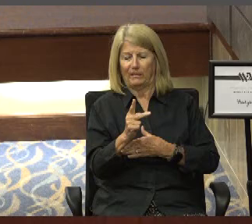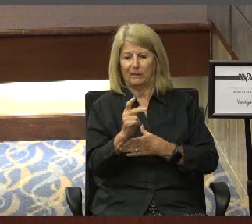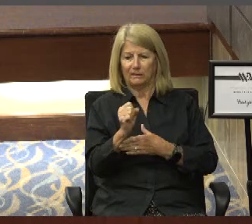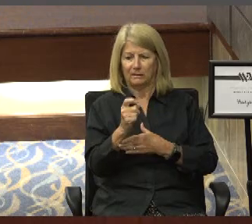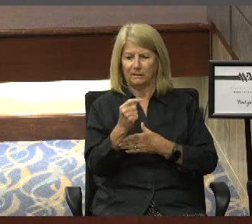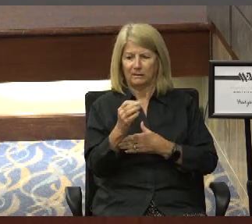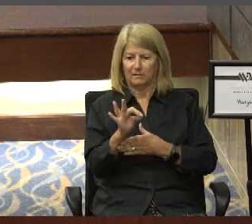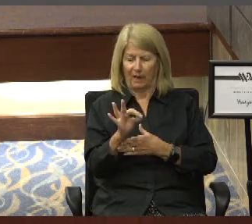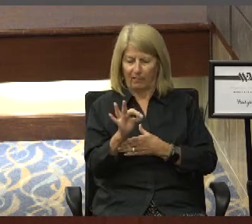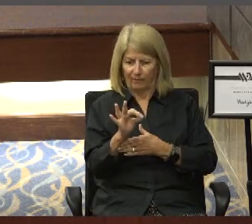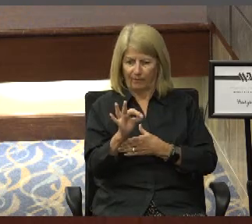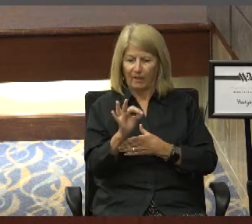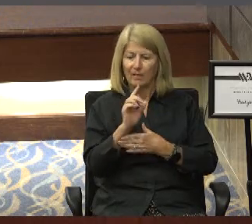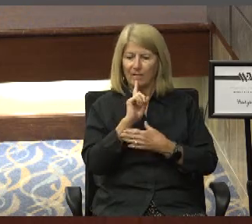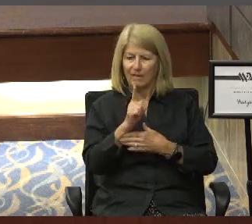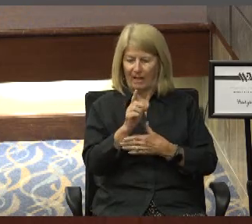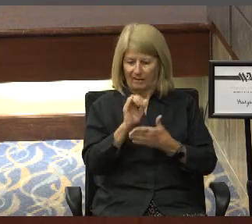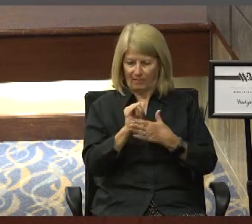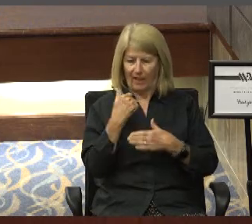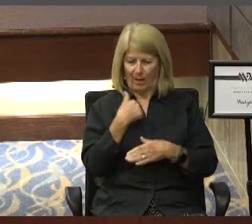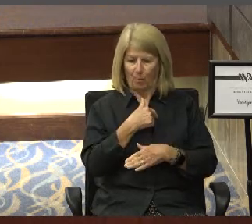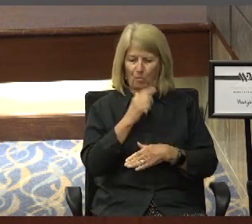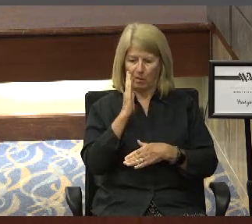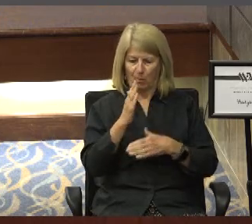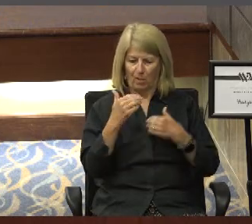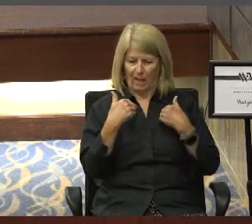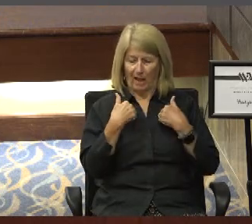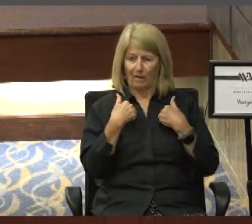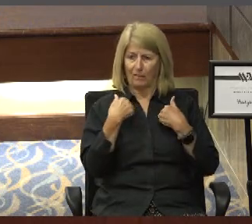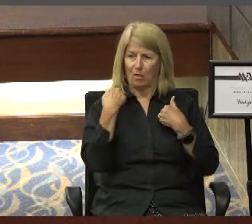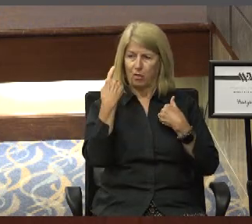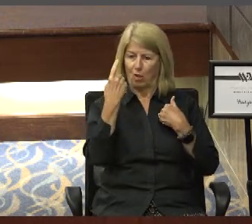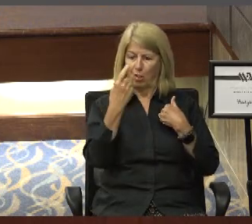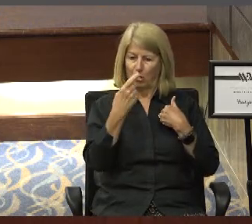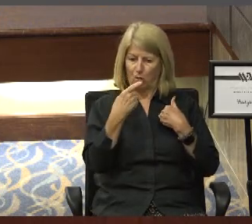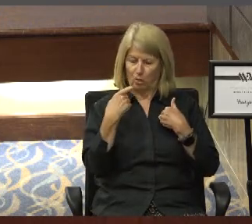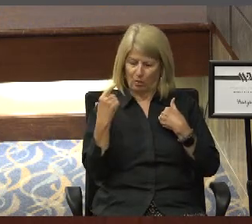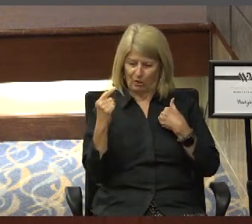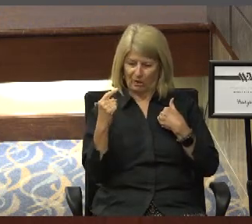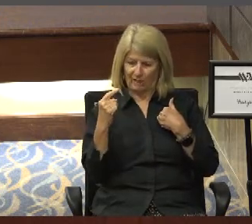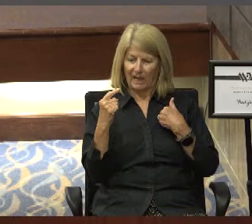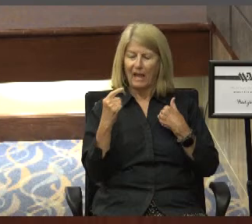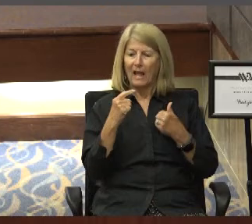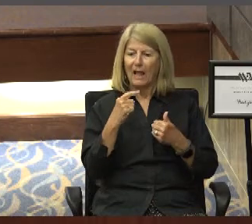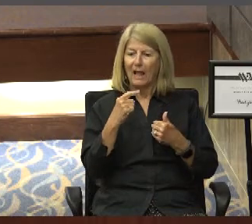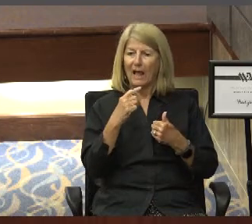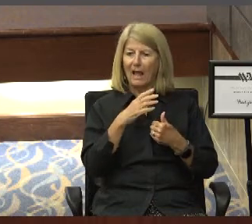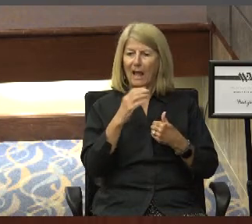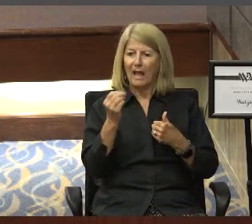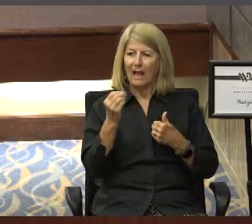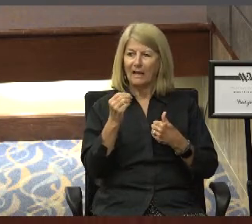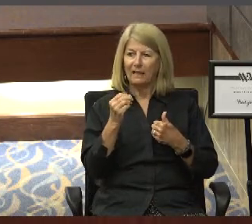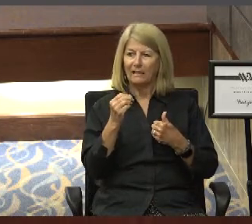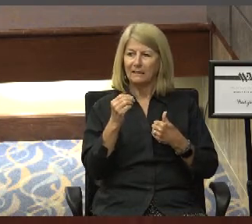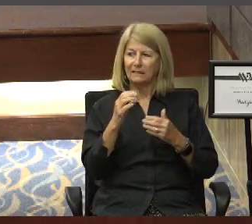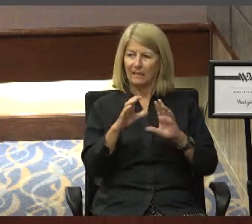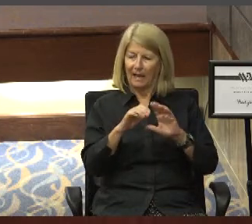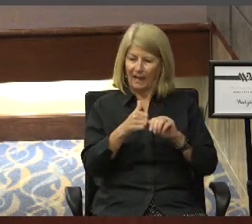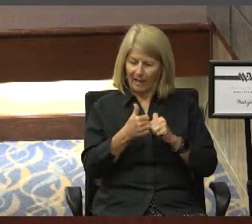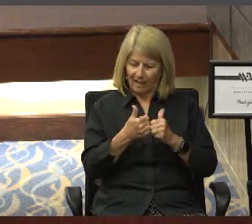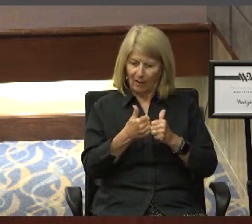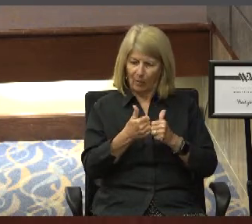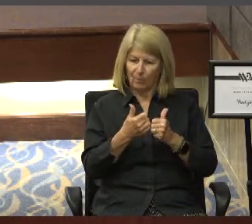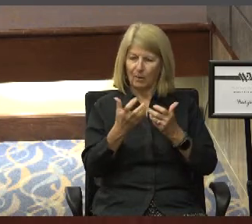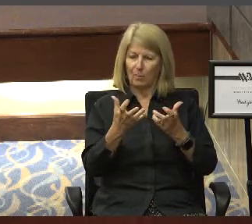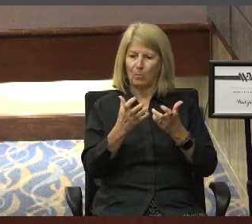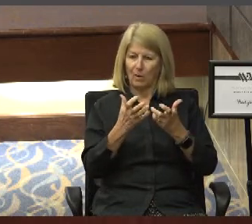the fact that we'll have the look of it, that you're conscious of that, and how we kind of want it to be complementary